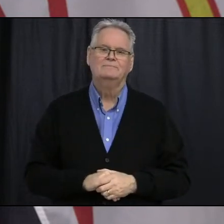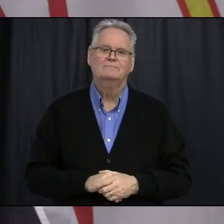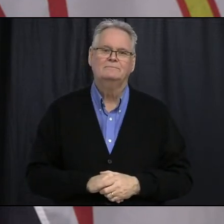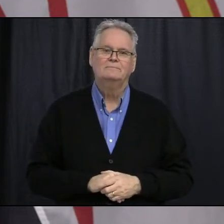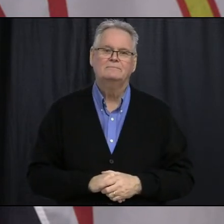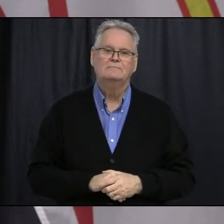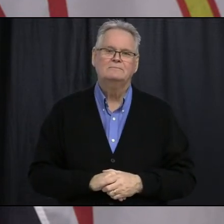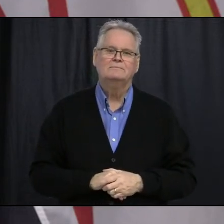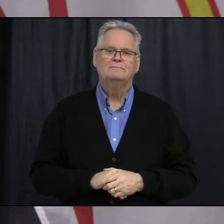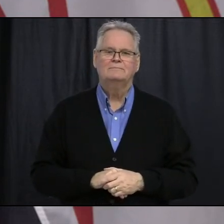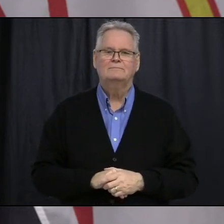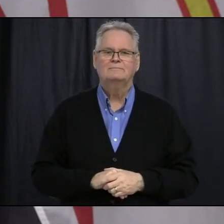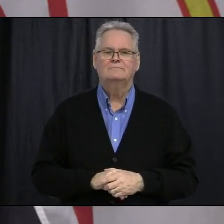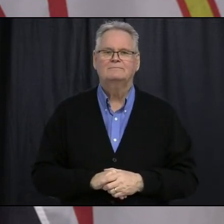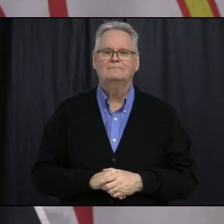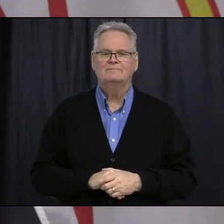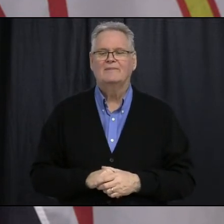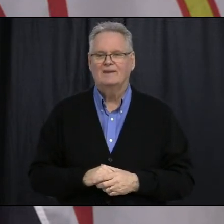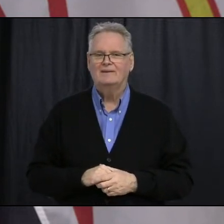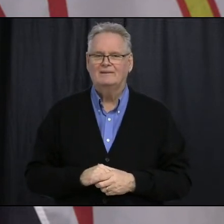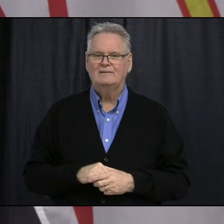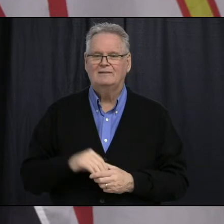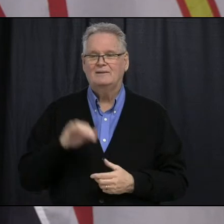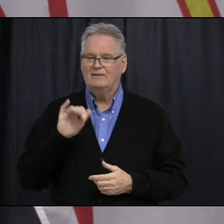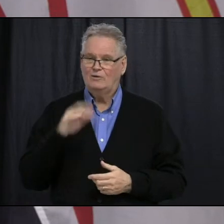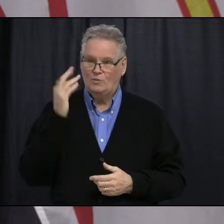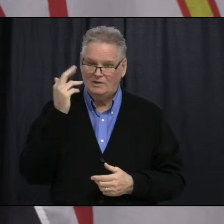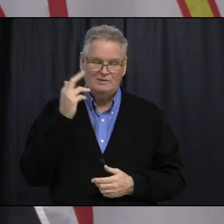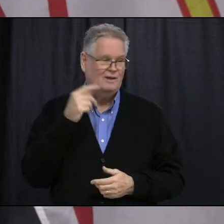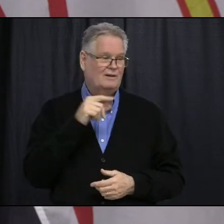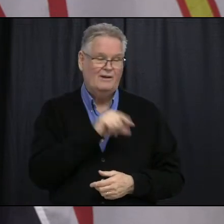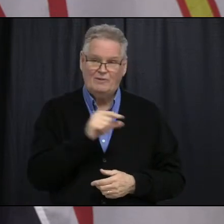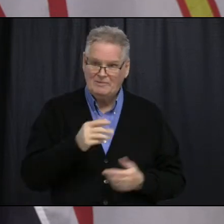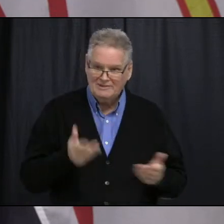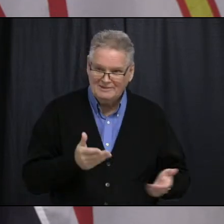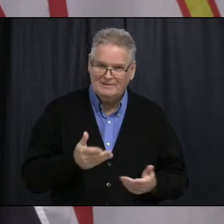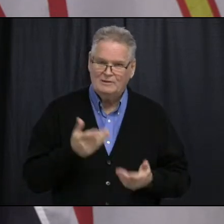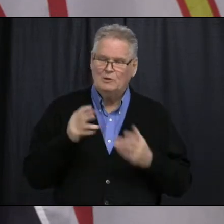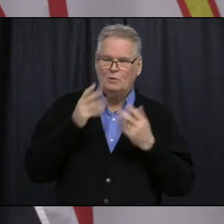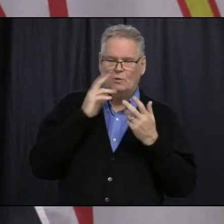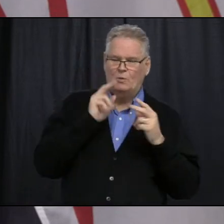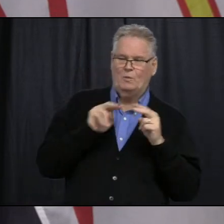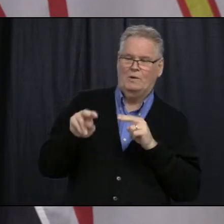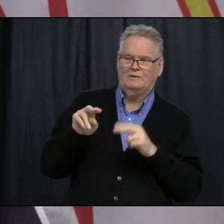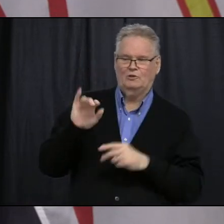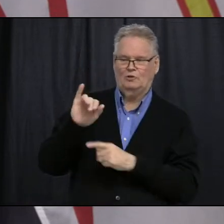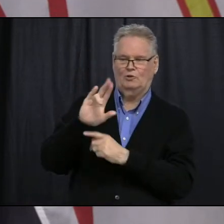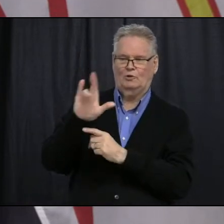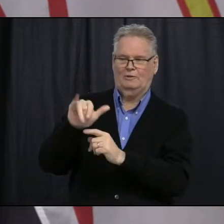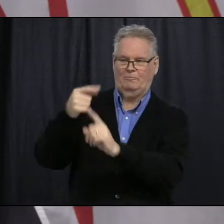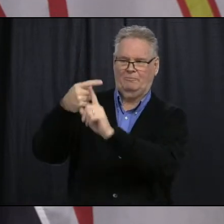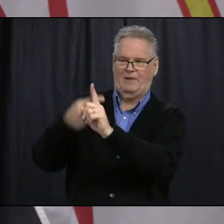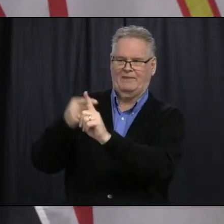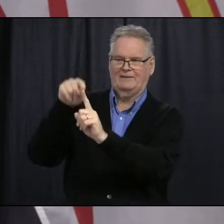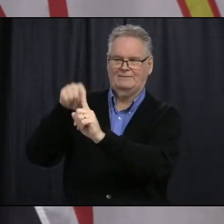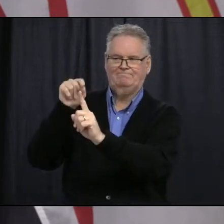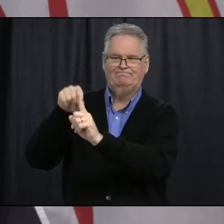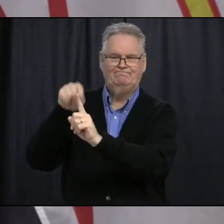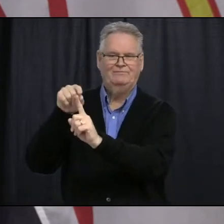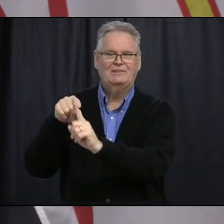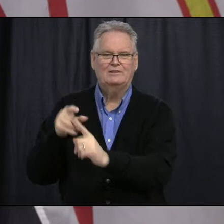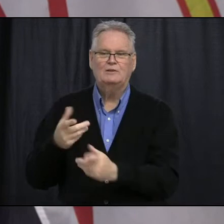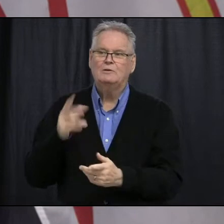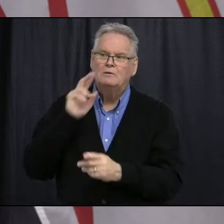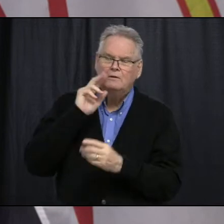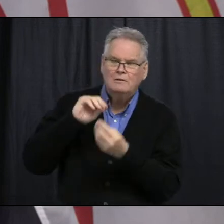see what happens with the case counts. So I don't think we can, so with regard to your question as to why is